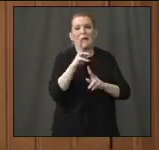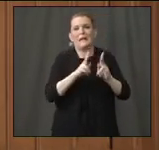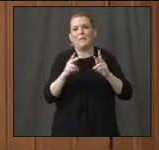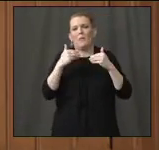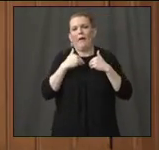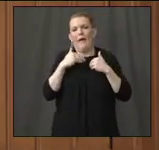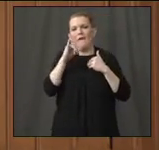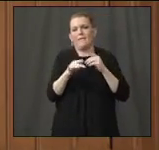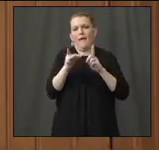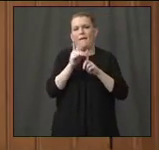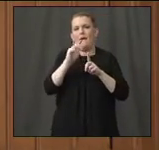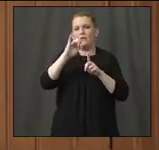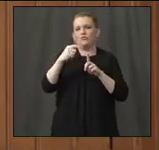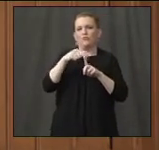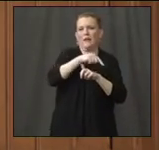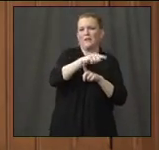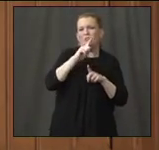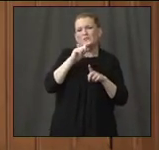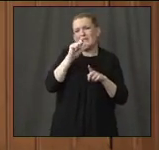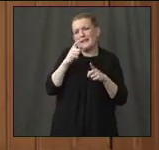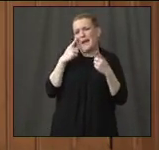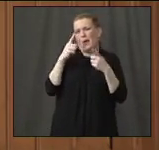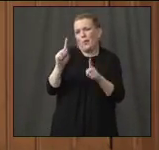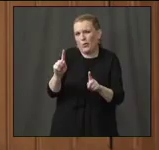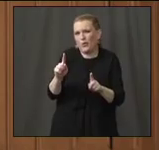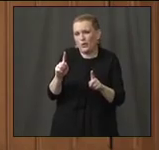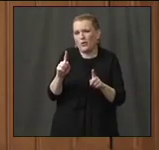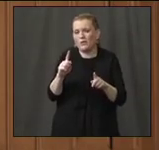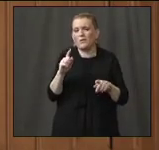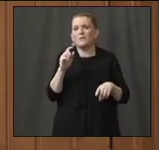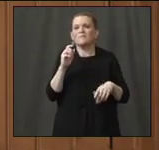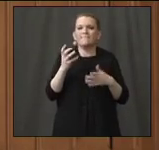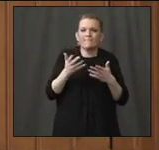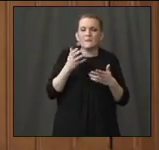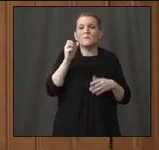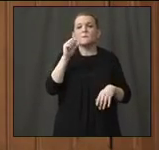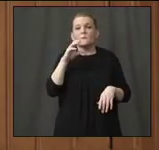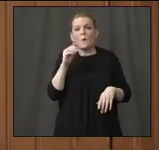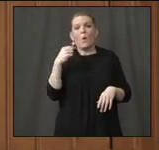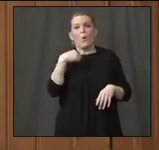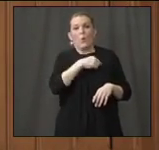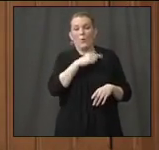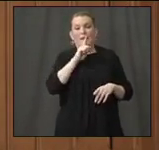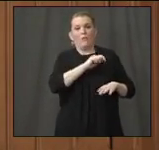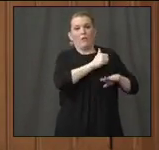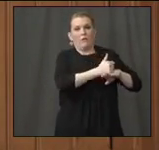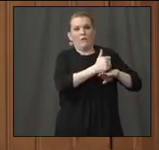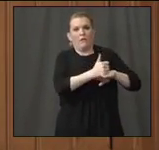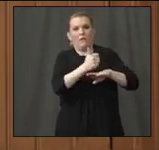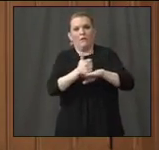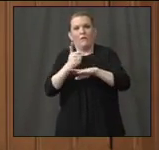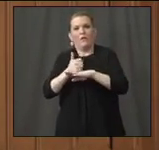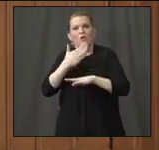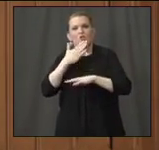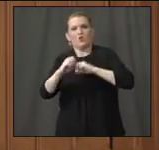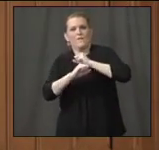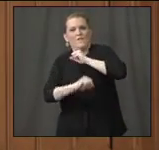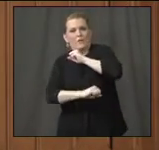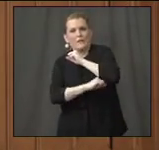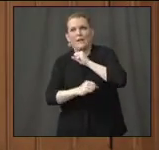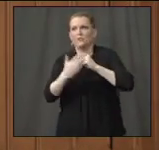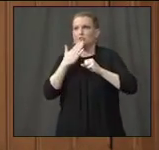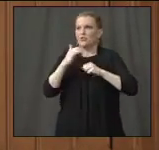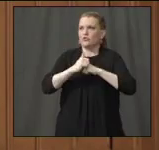processes so as we come down the backside of the slope, we're able to have good coverage on all the infections at that point in time to really